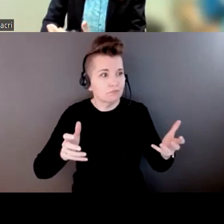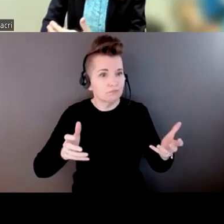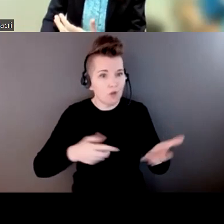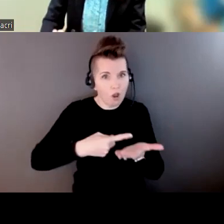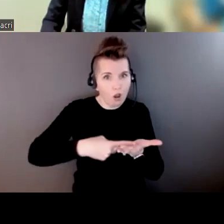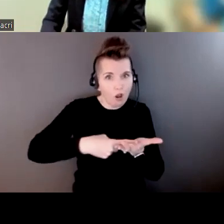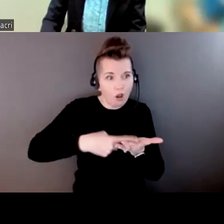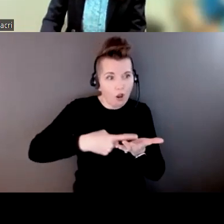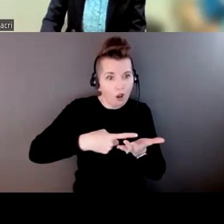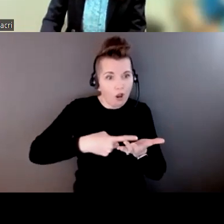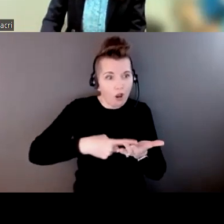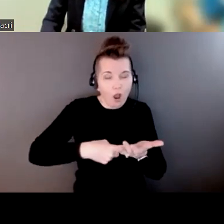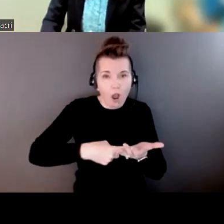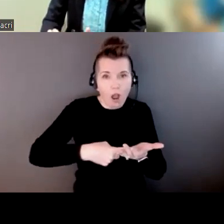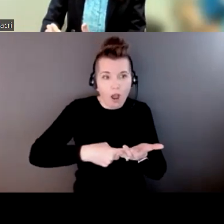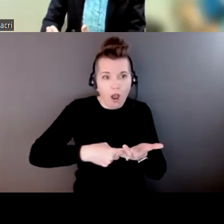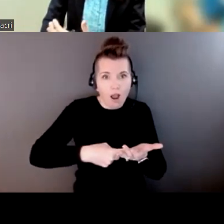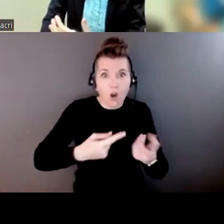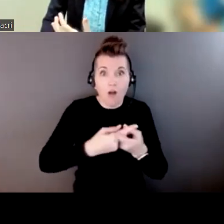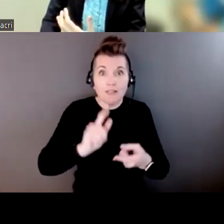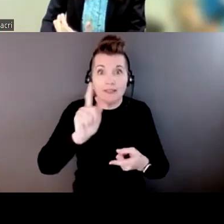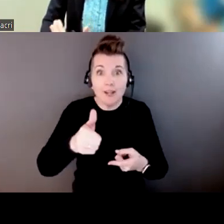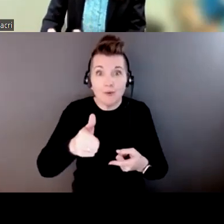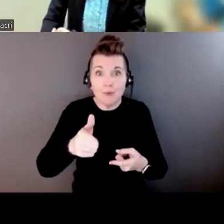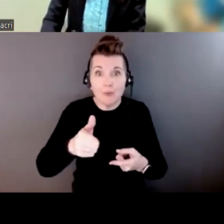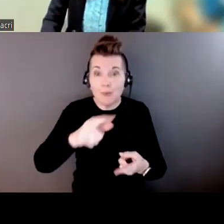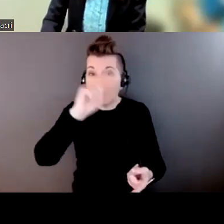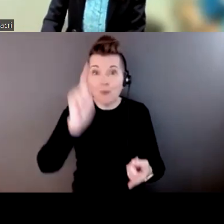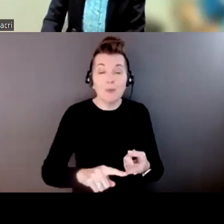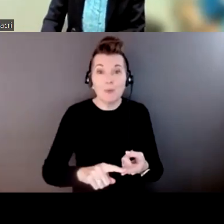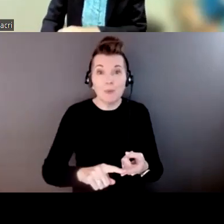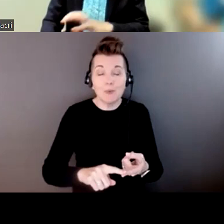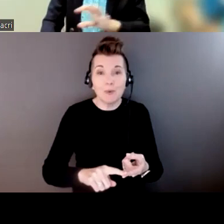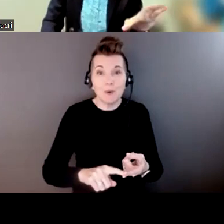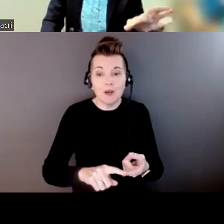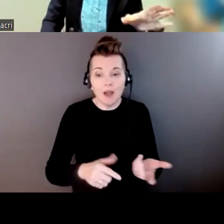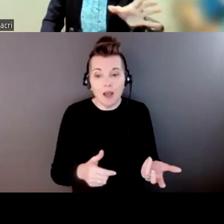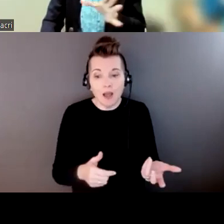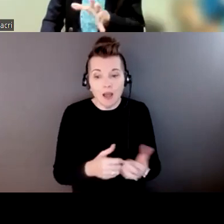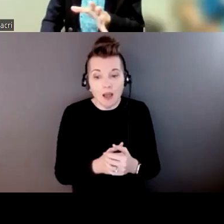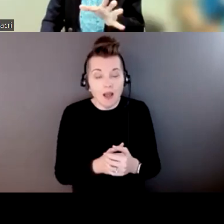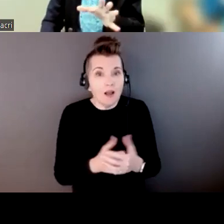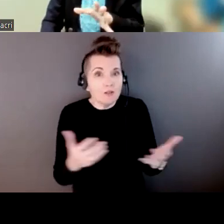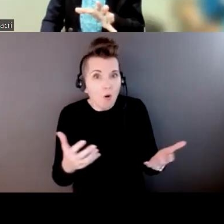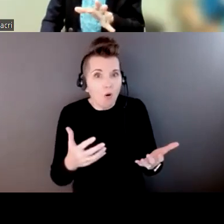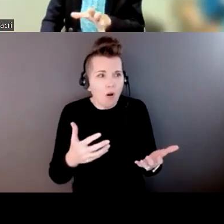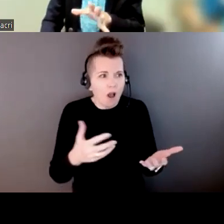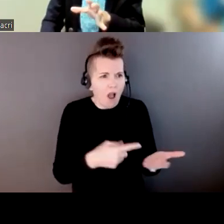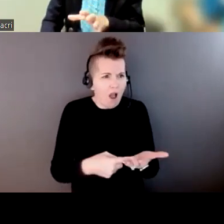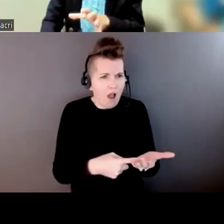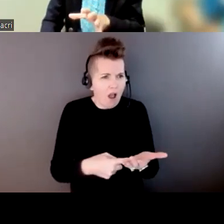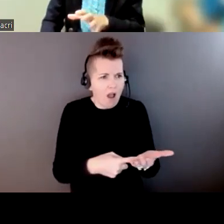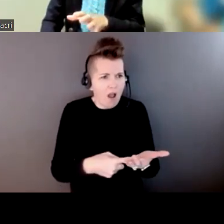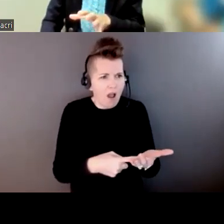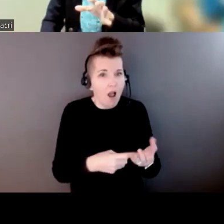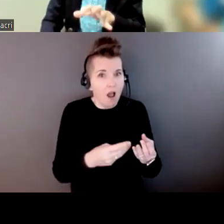some conflict earlier on, because really what we want to do is resolve some disputes earlier so they don't actually affect